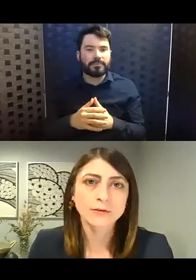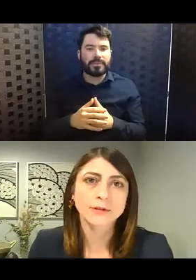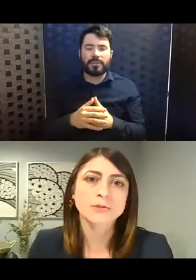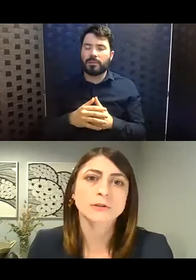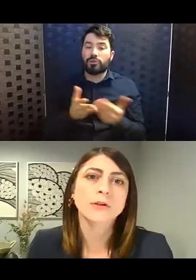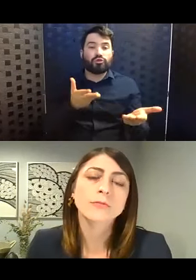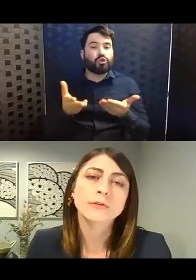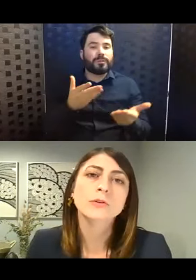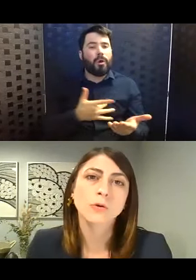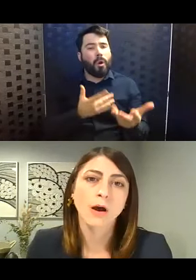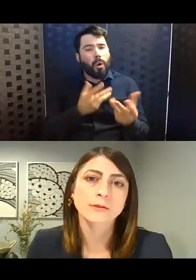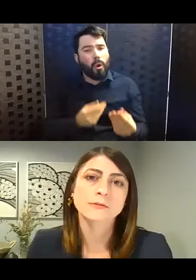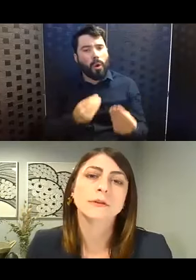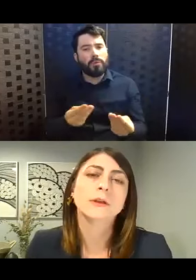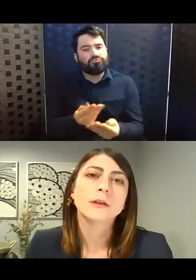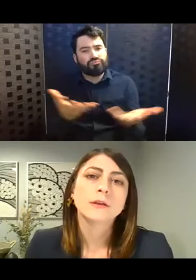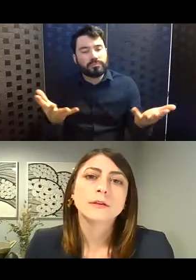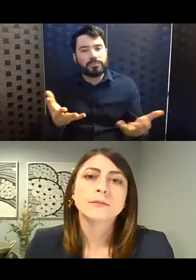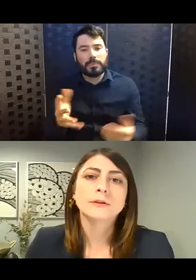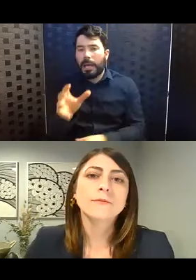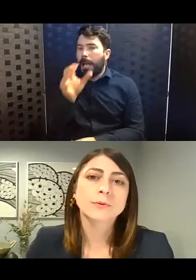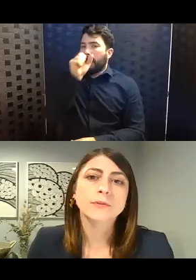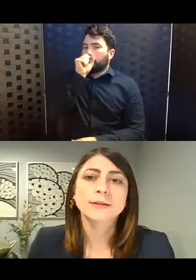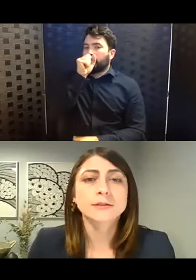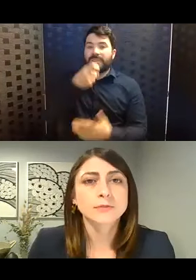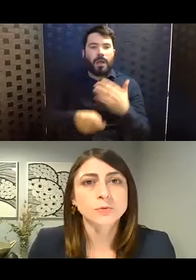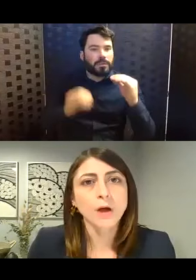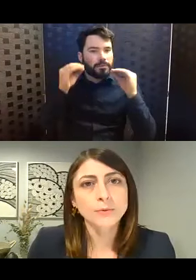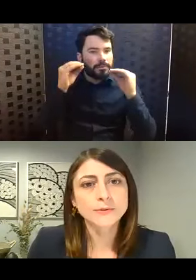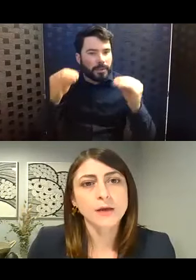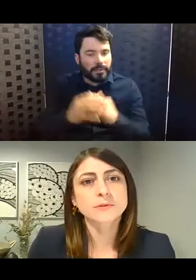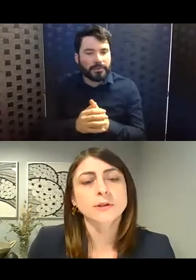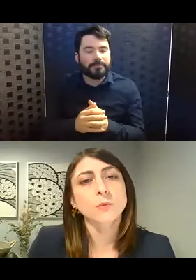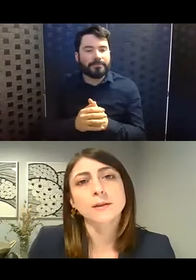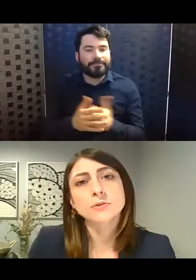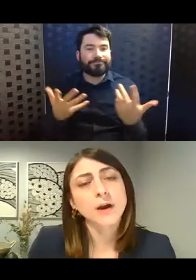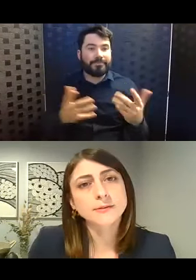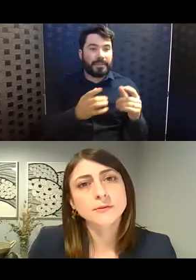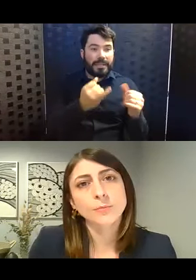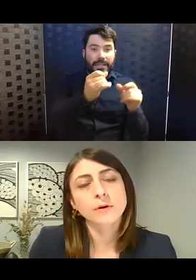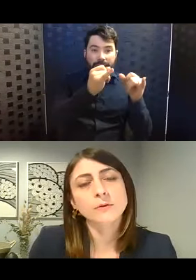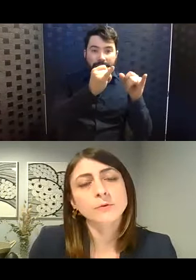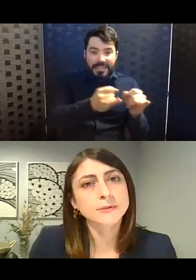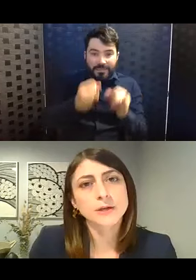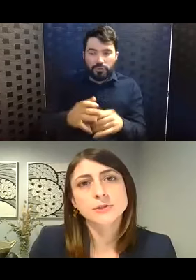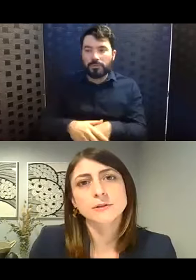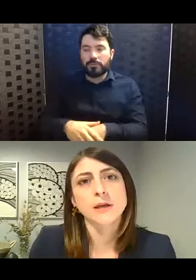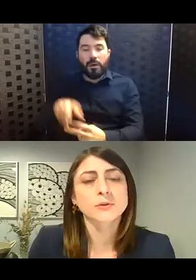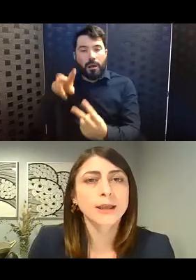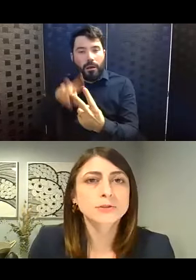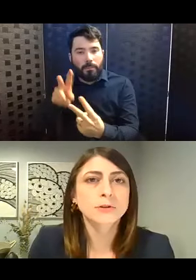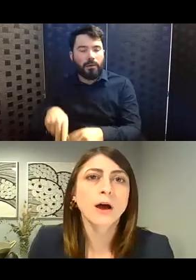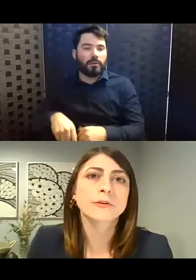completely confidential, and offered at no cost. The office provides individual and couples counseling, as well as crisis support, group